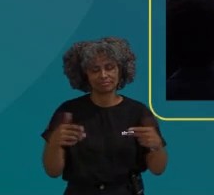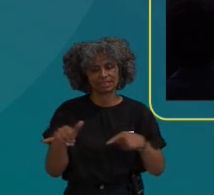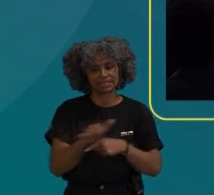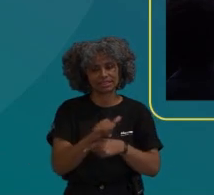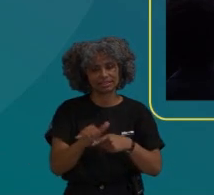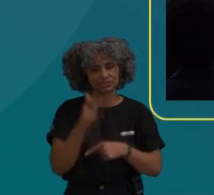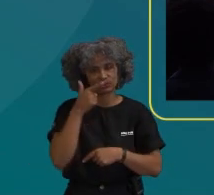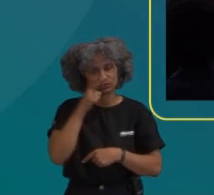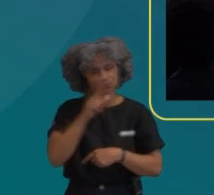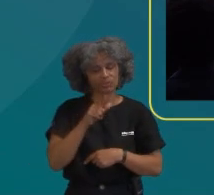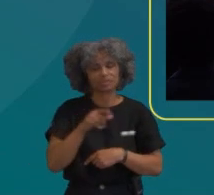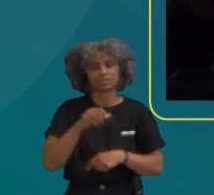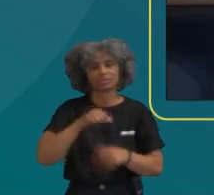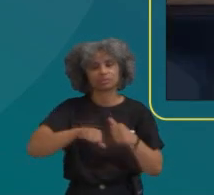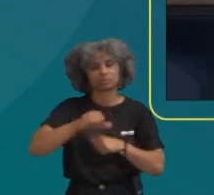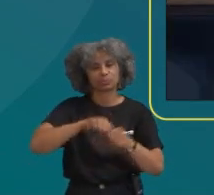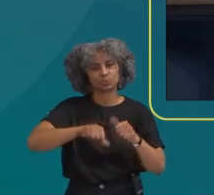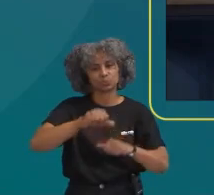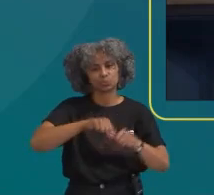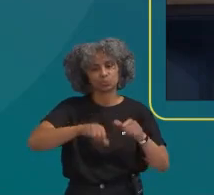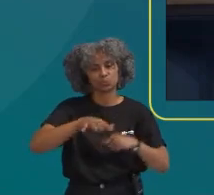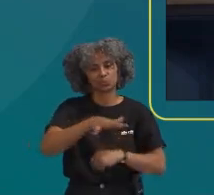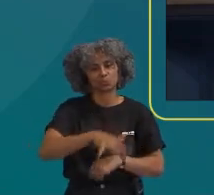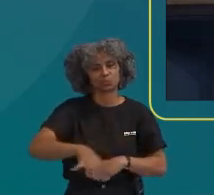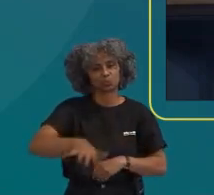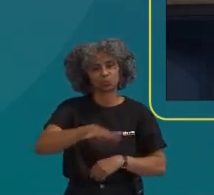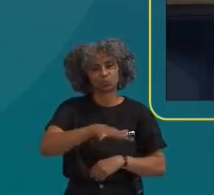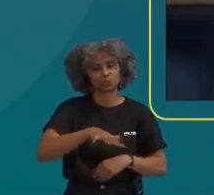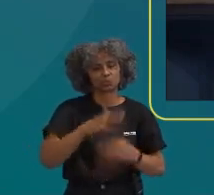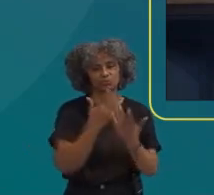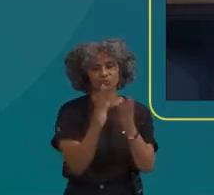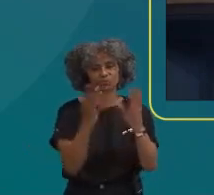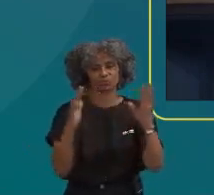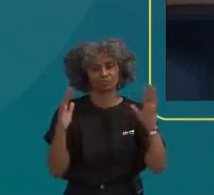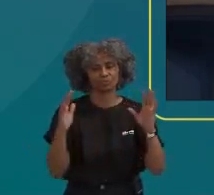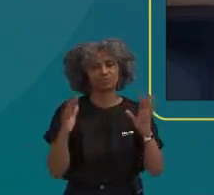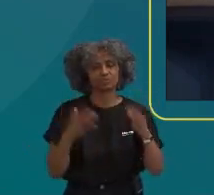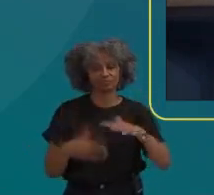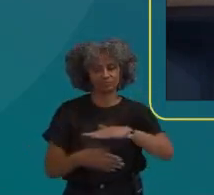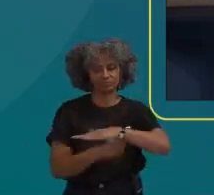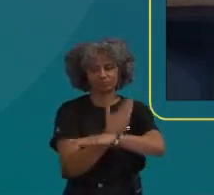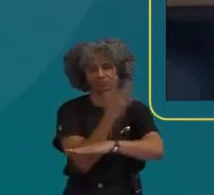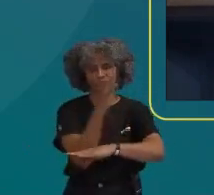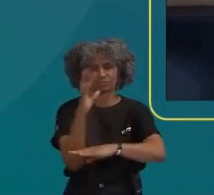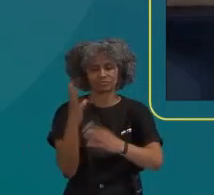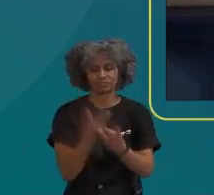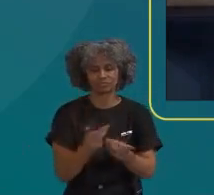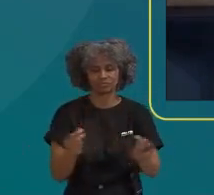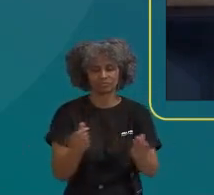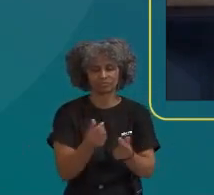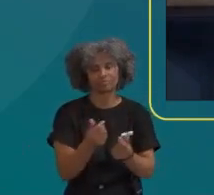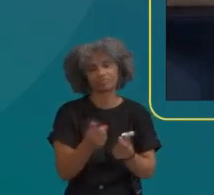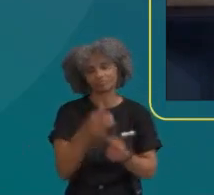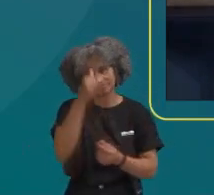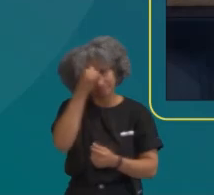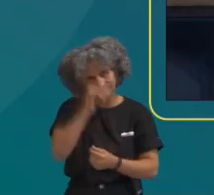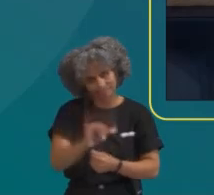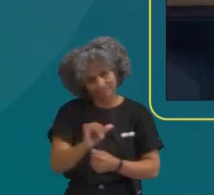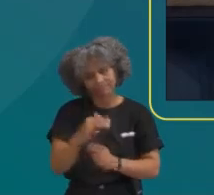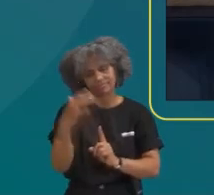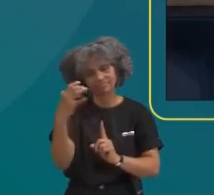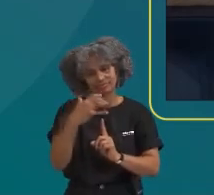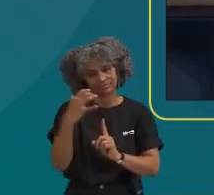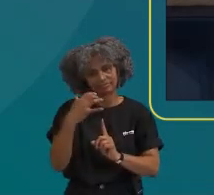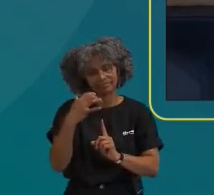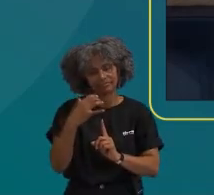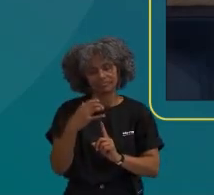combating biodiversity loss and can serve as an inspiration to all of us. That panel is going to consist of